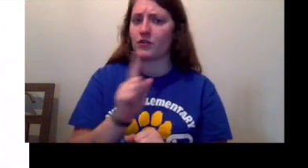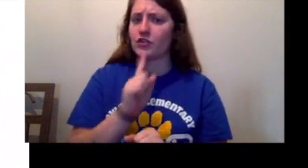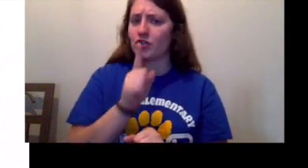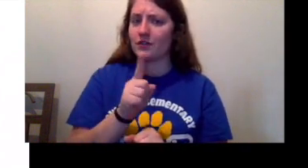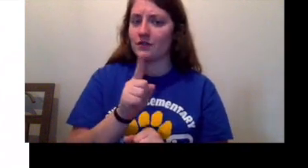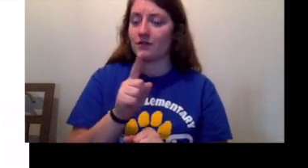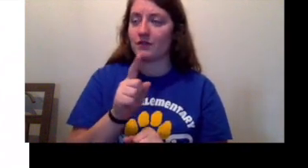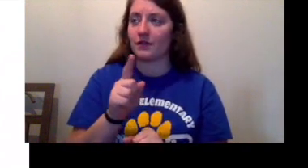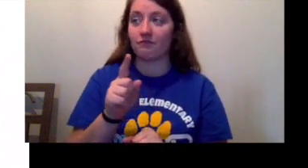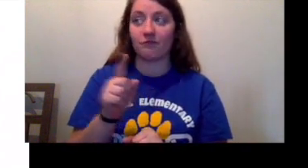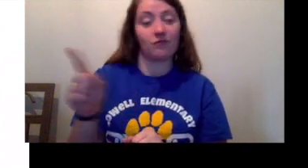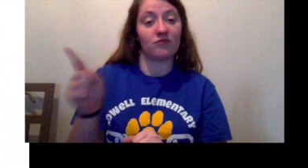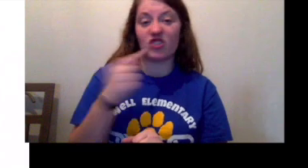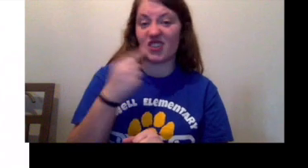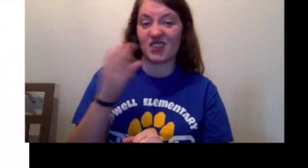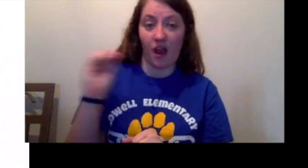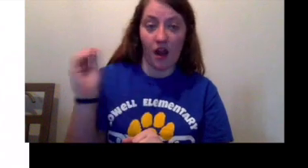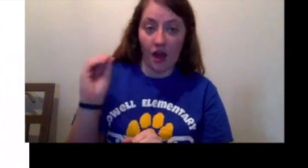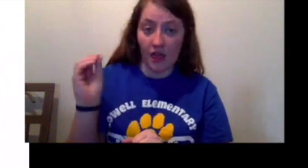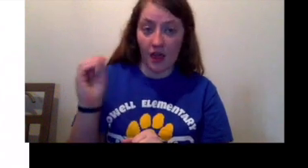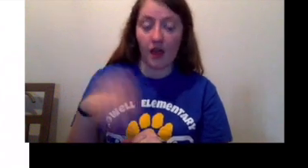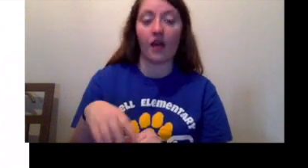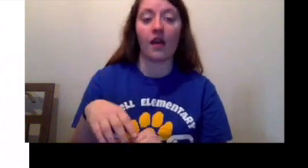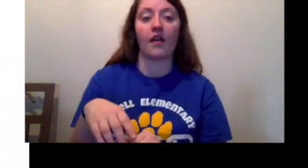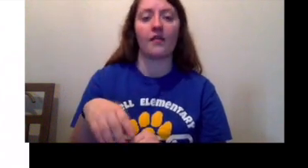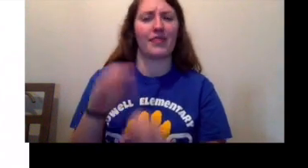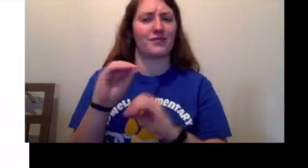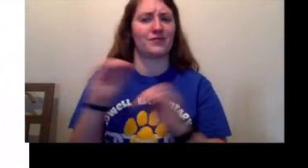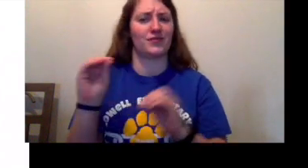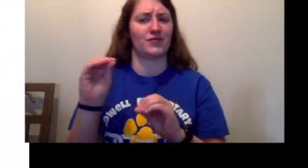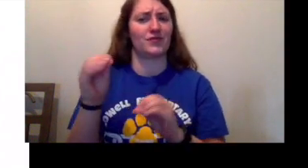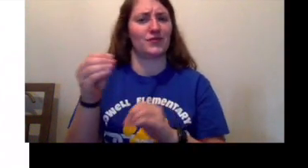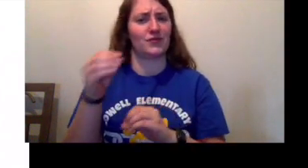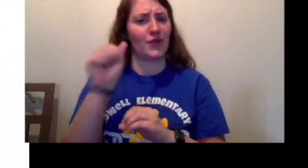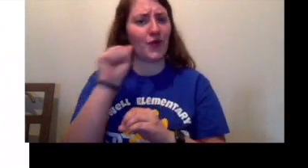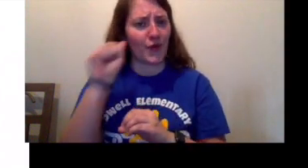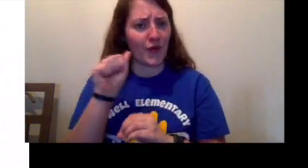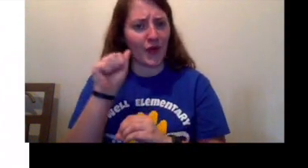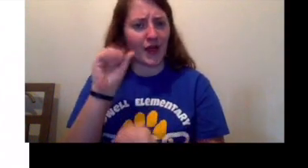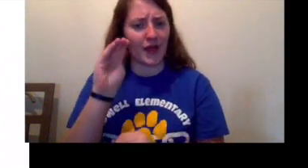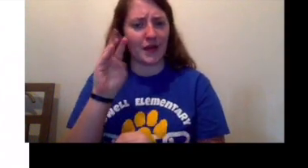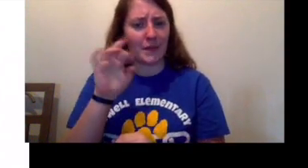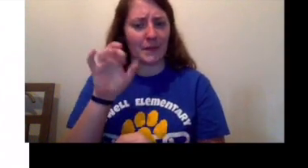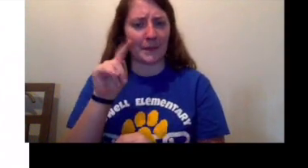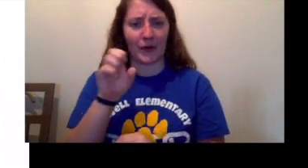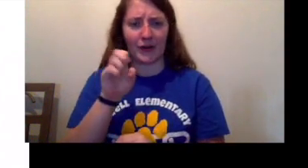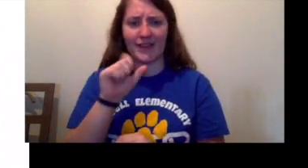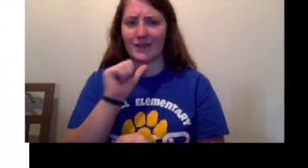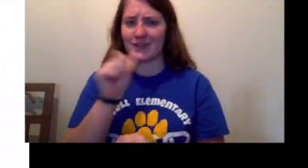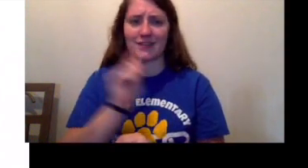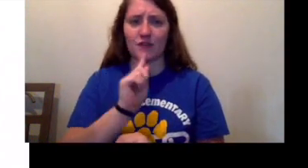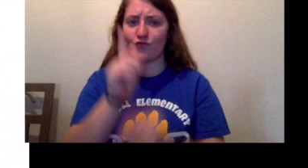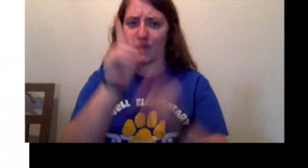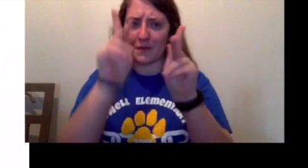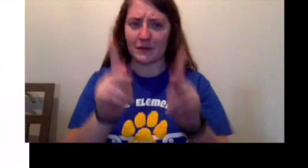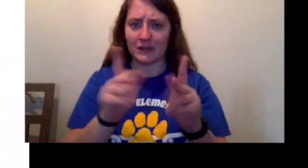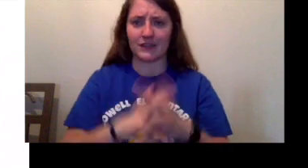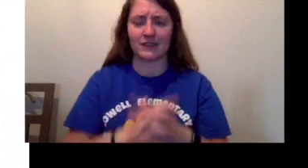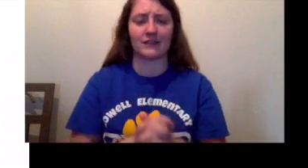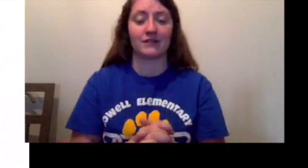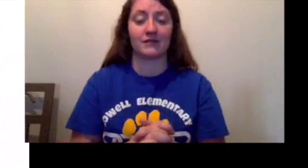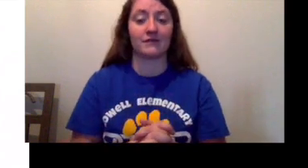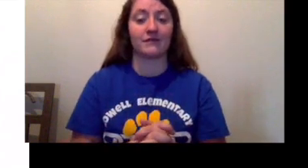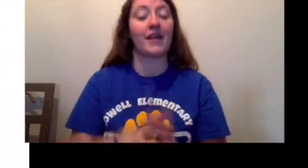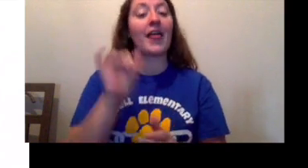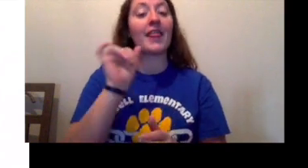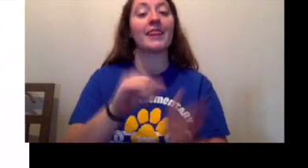she said nothing. There was no Great Aunt Bert. She didn't exist. That